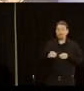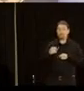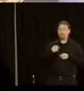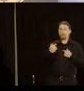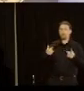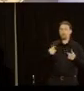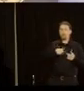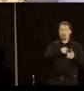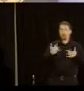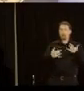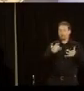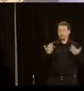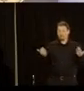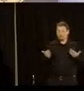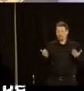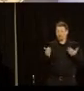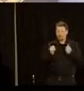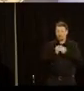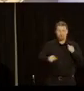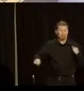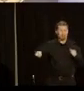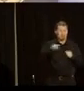Cafe. So that is a